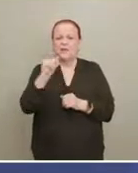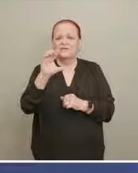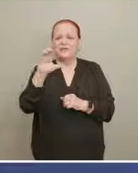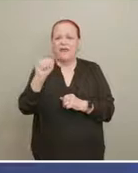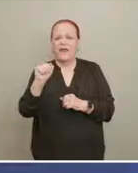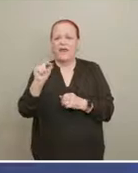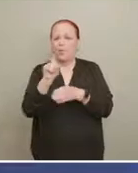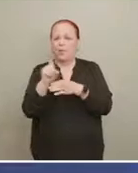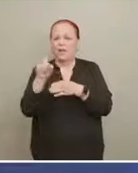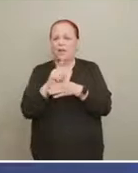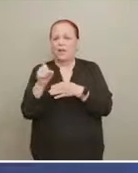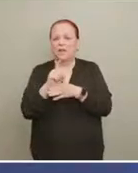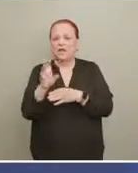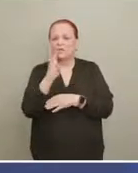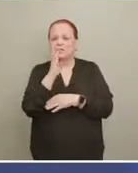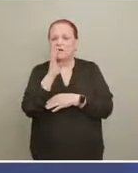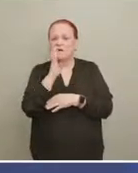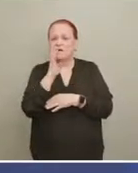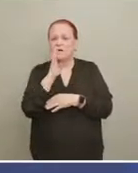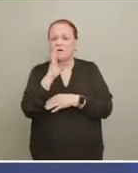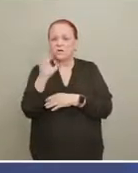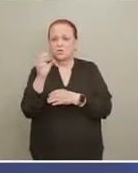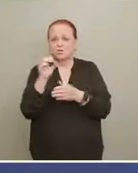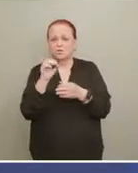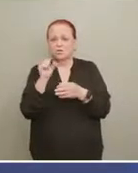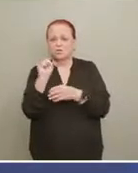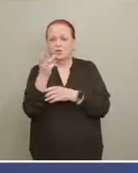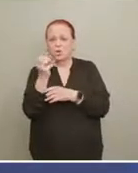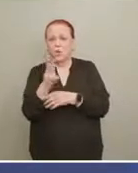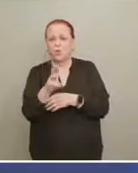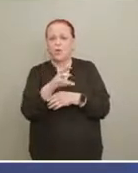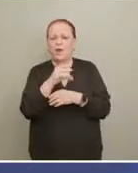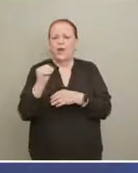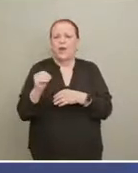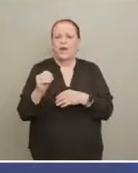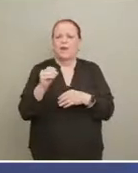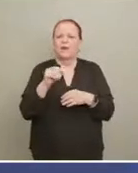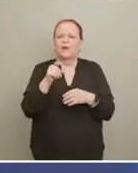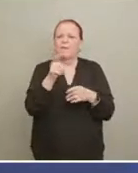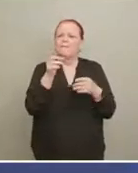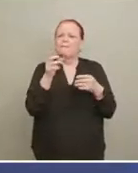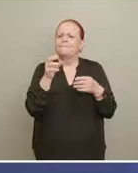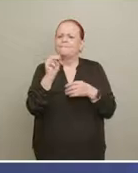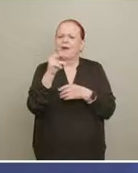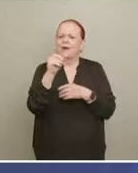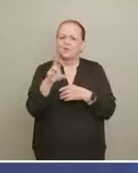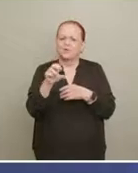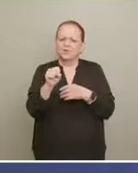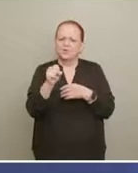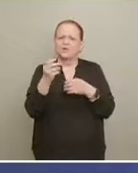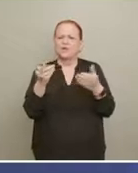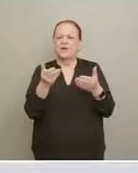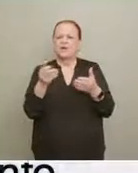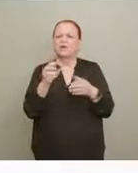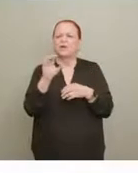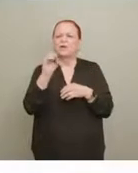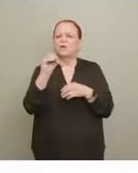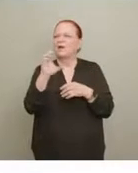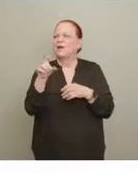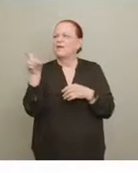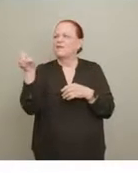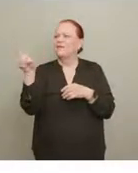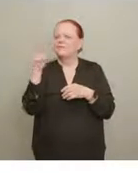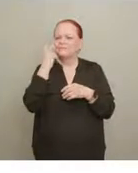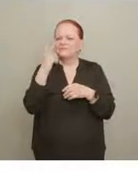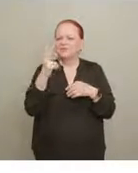show, Your Health Matters OC. So please join us on our YouTube or Facebook channels next Tuesday,